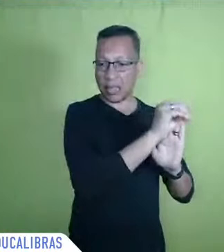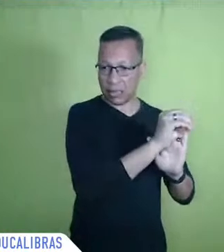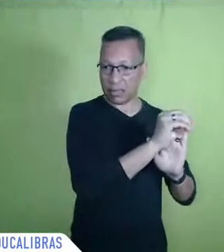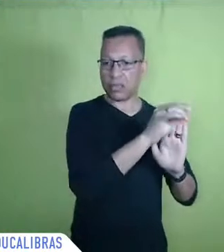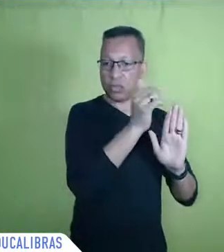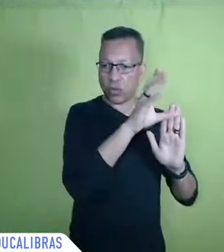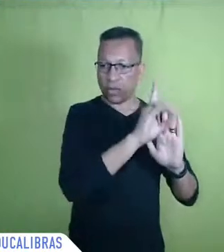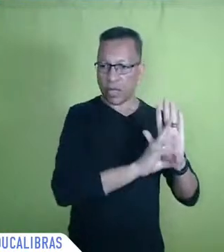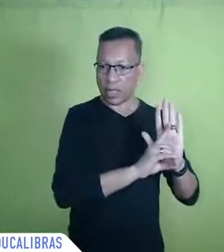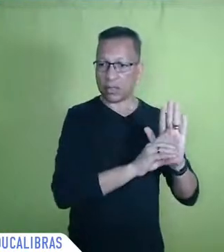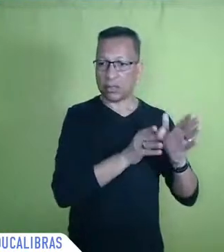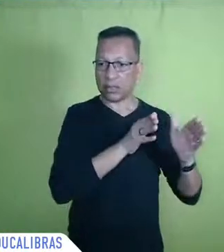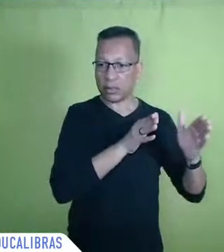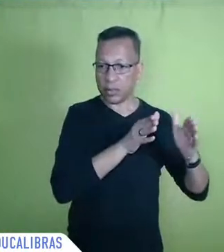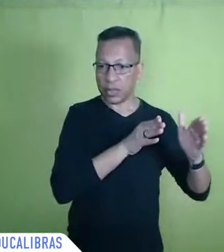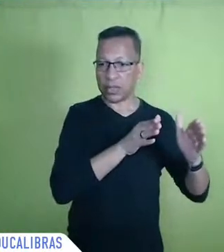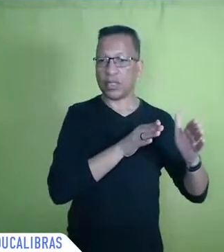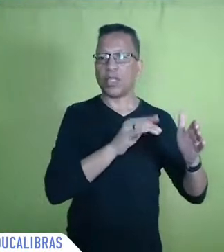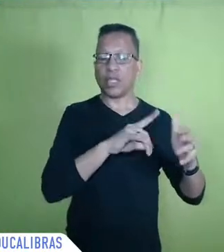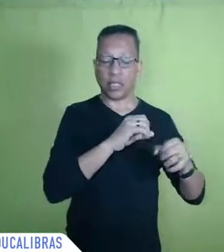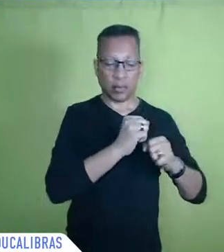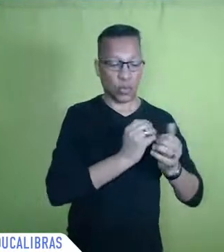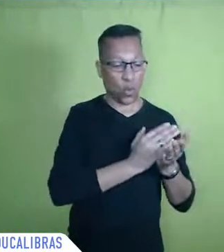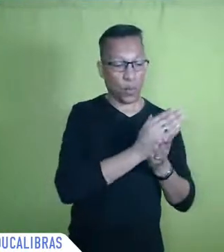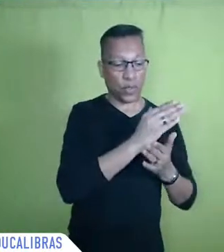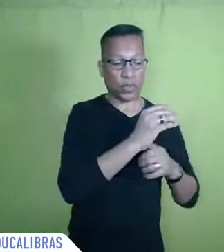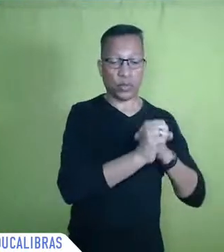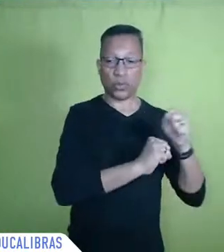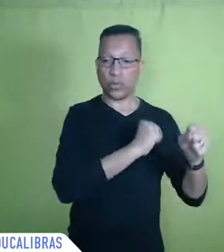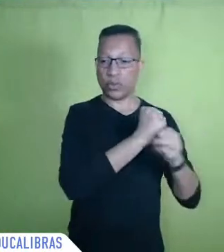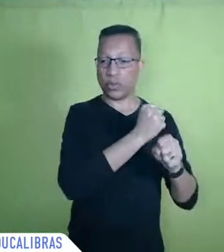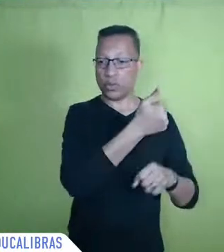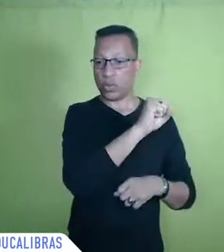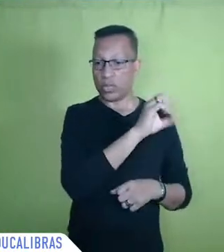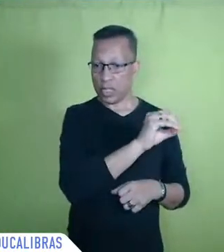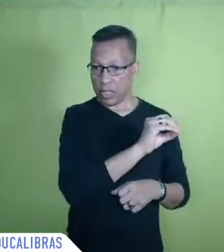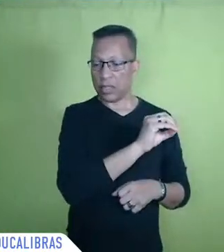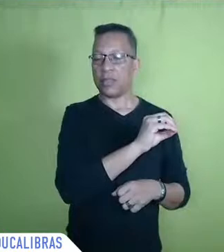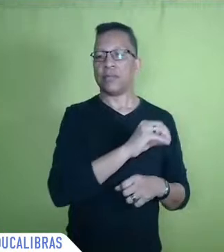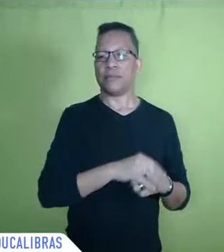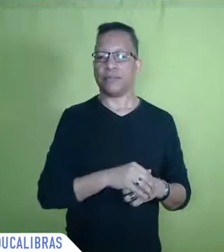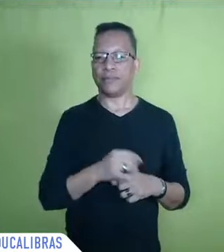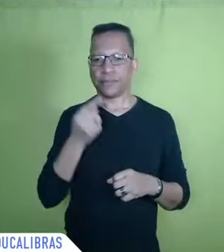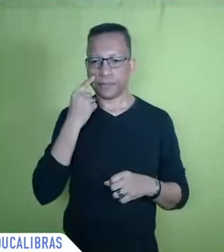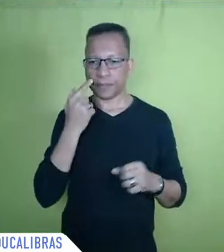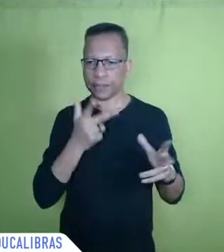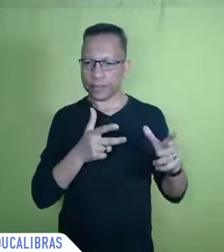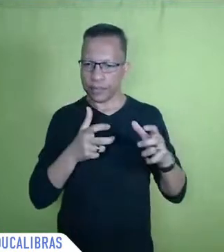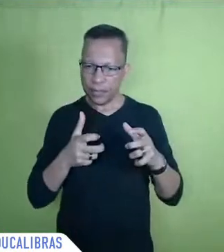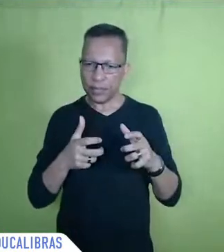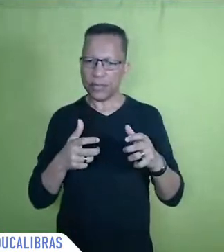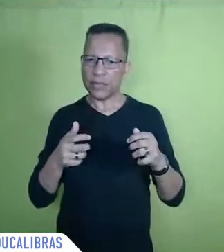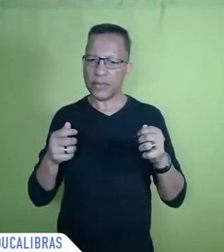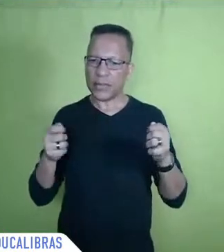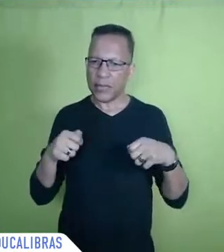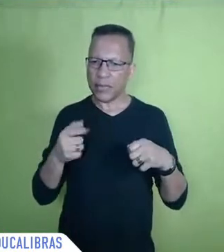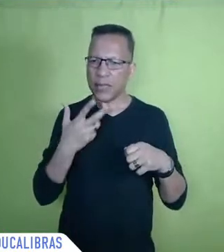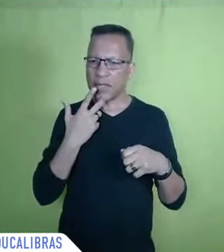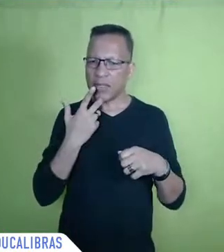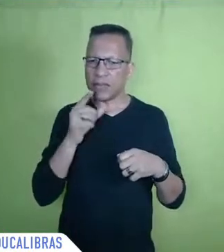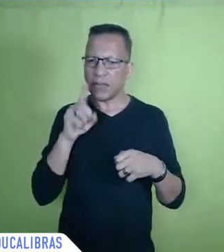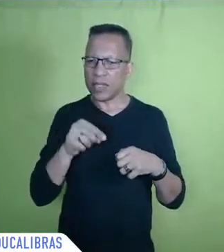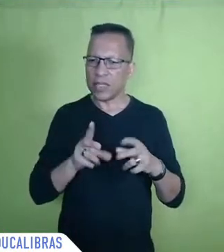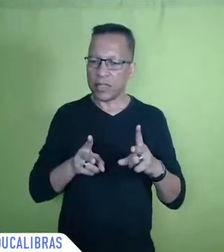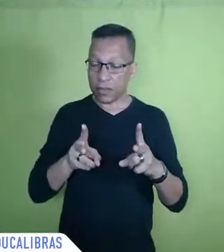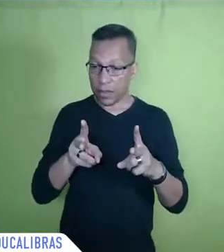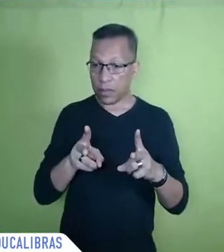it's only been really, more or less, you could say, constant since the mid-1990s. And we have a better picture of what's